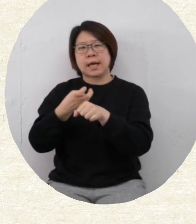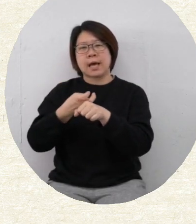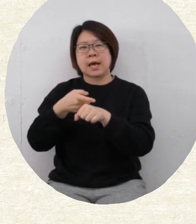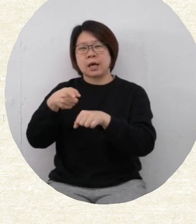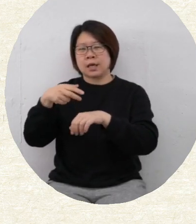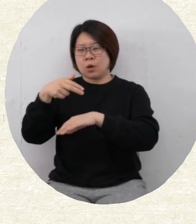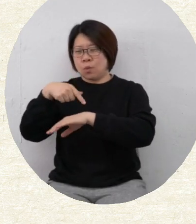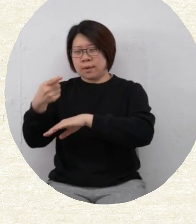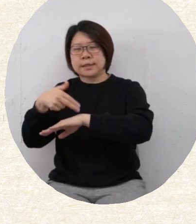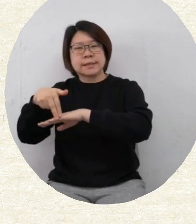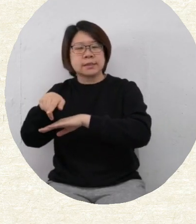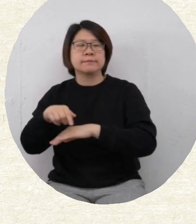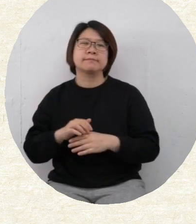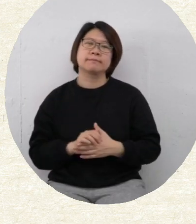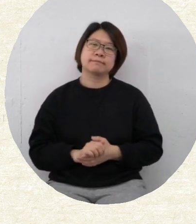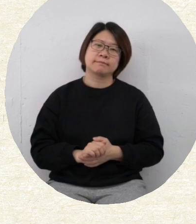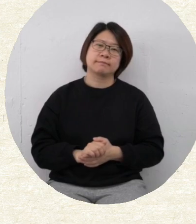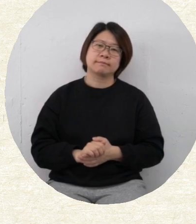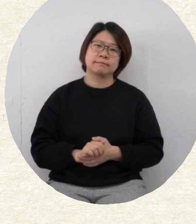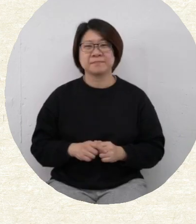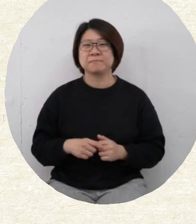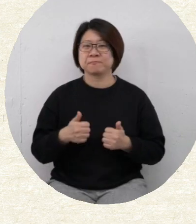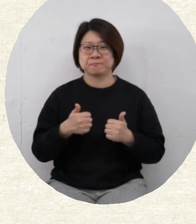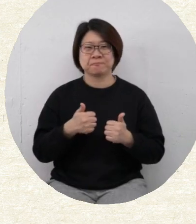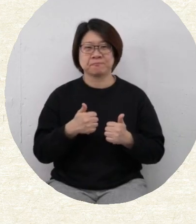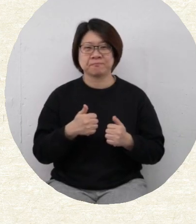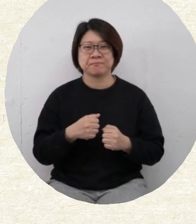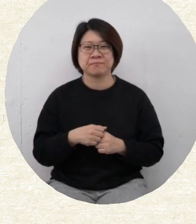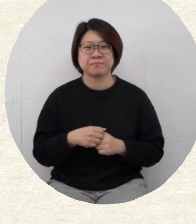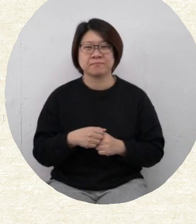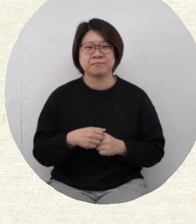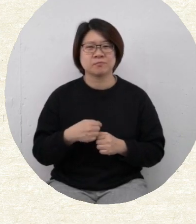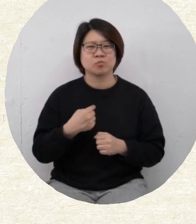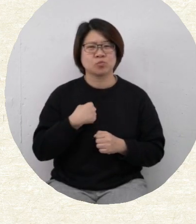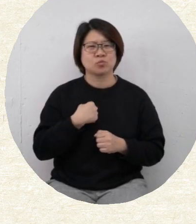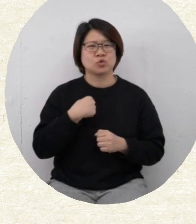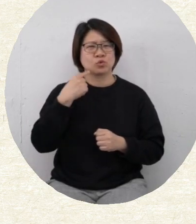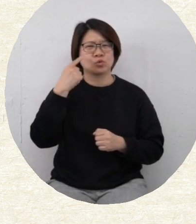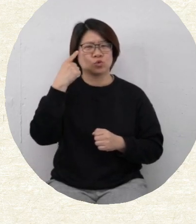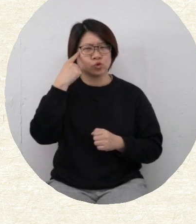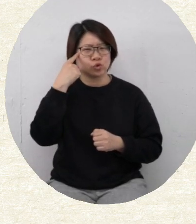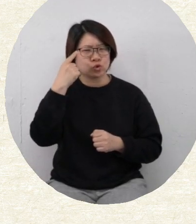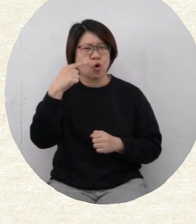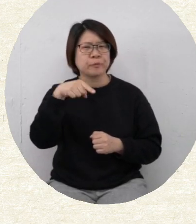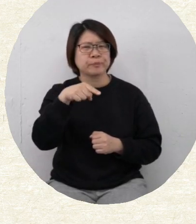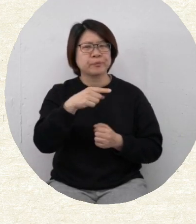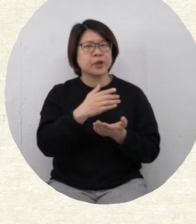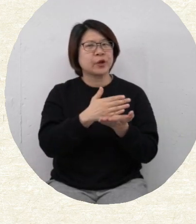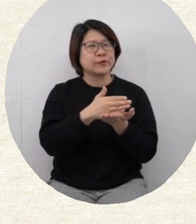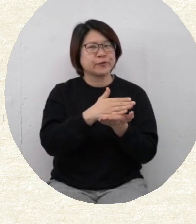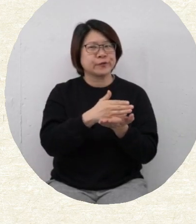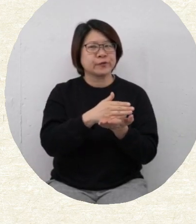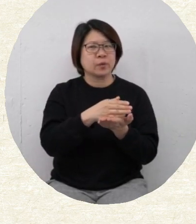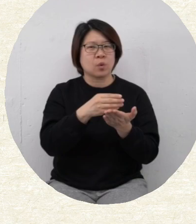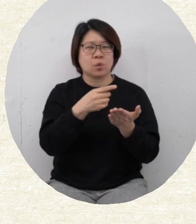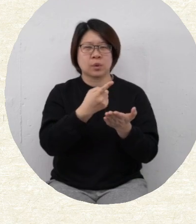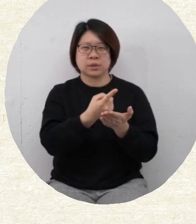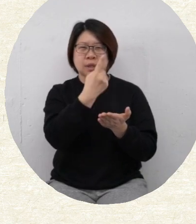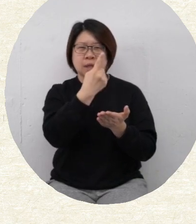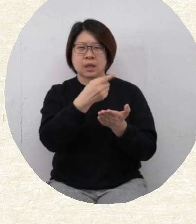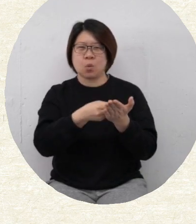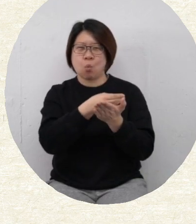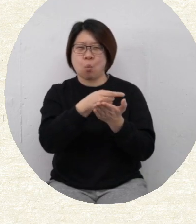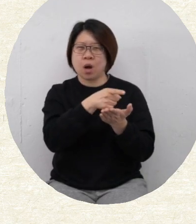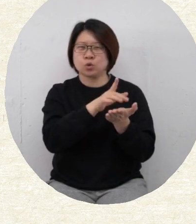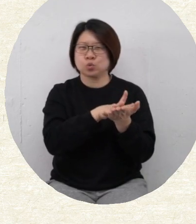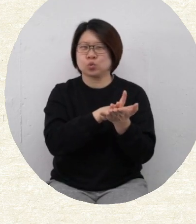So I've noticed a lot of the ways that I do lithograph is very similar to how I kind of organize